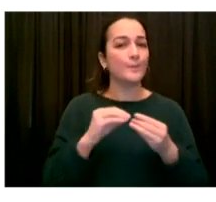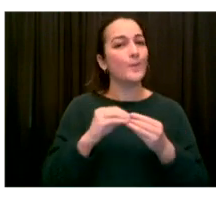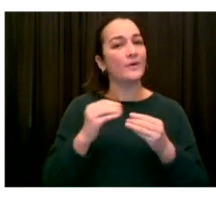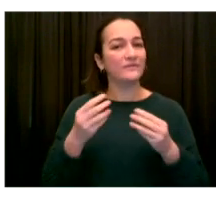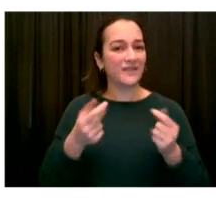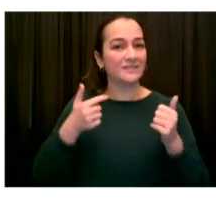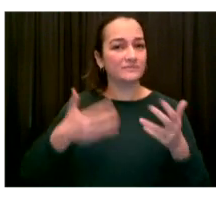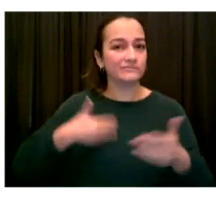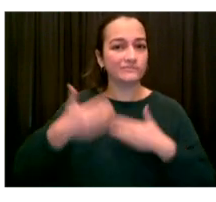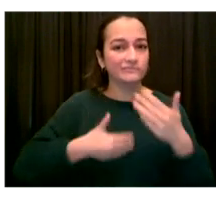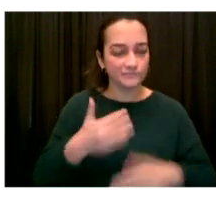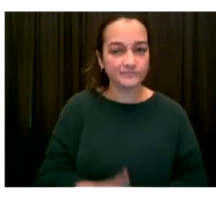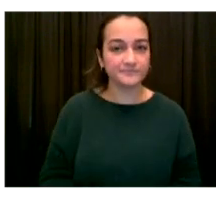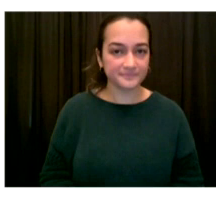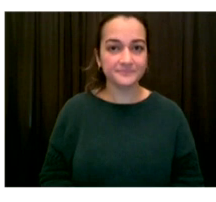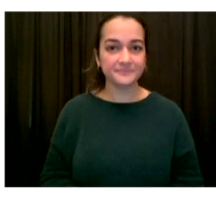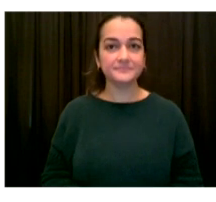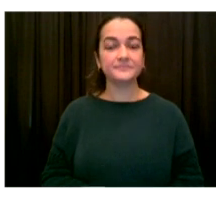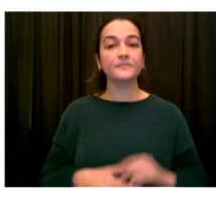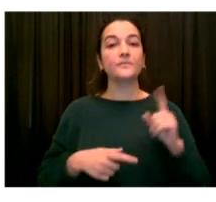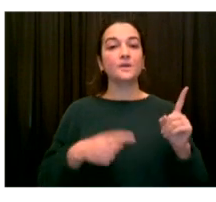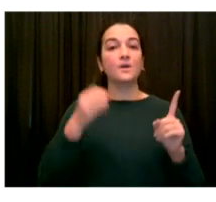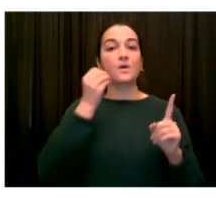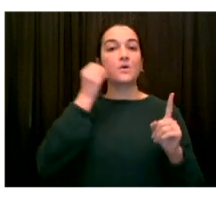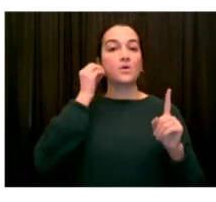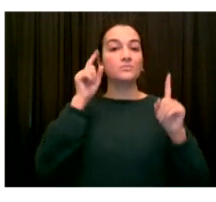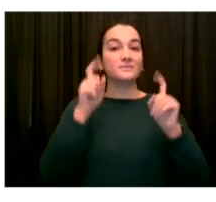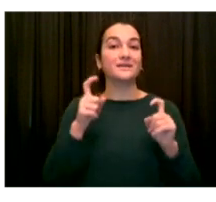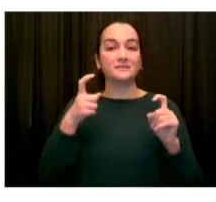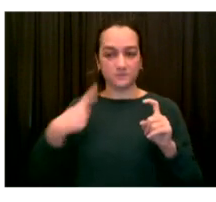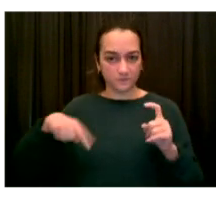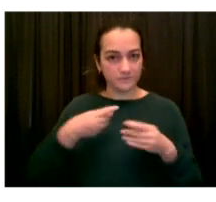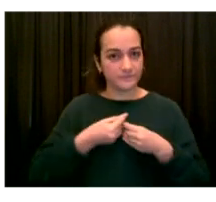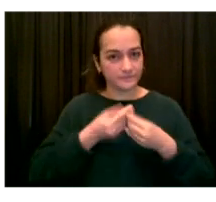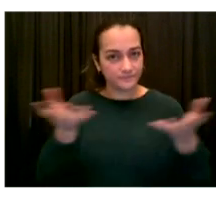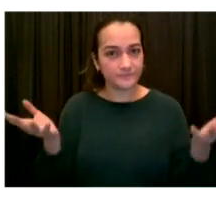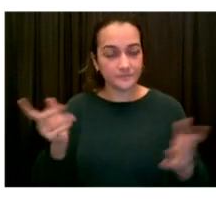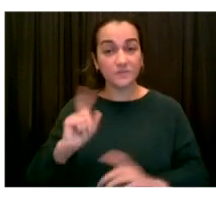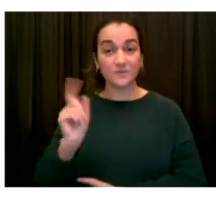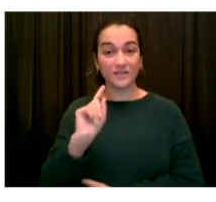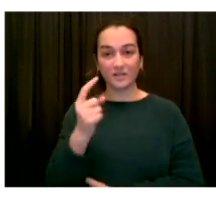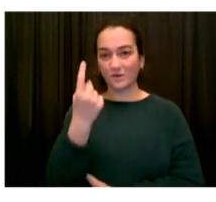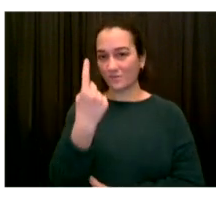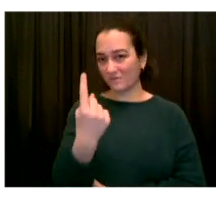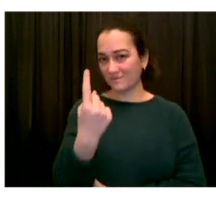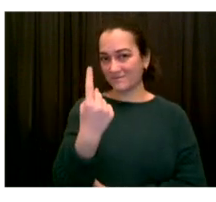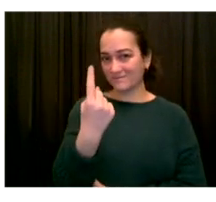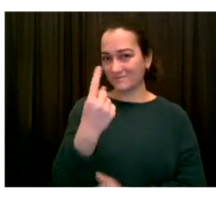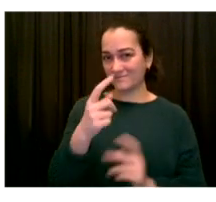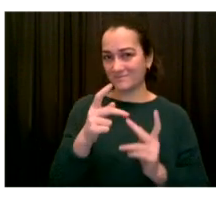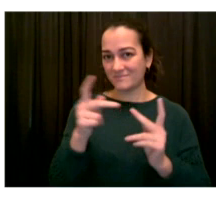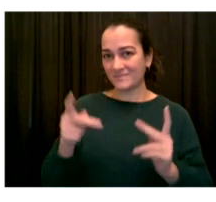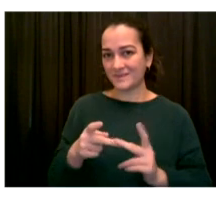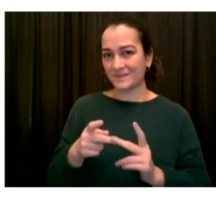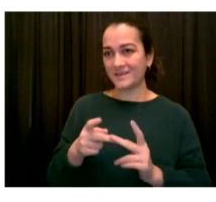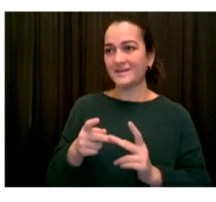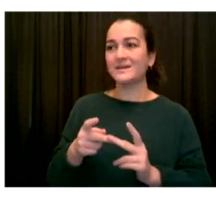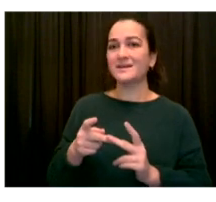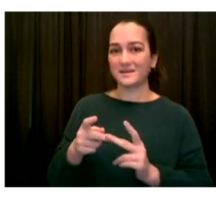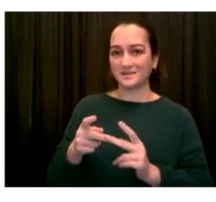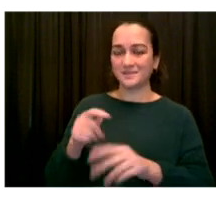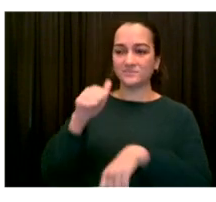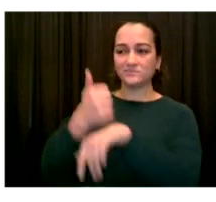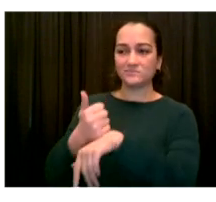tomorrow, just as an additional way to let everybody in every borough have access to home tests to meet them where they are if that's how you want to be tested. Then finally,